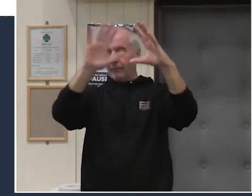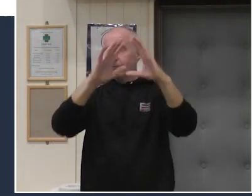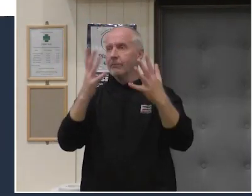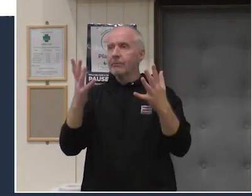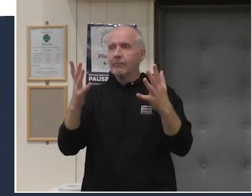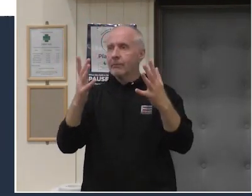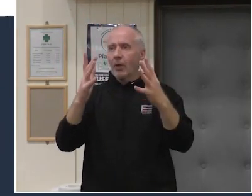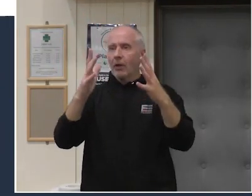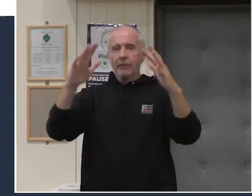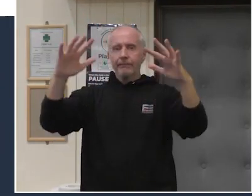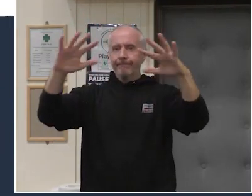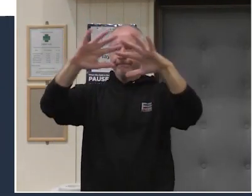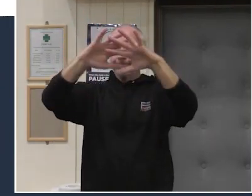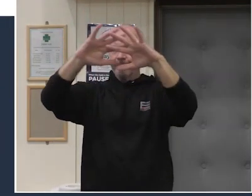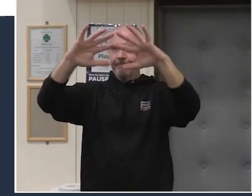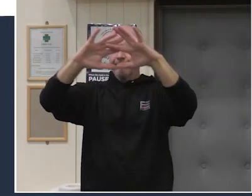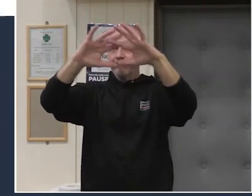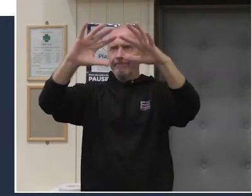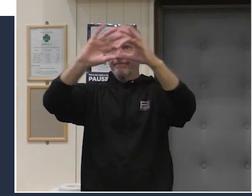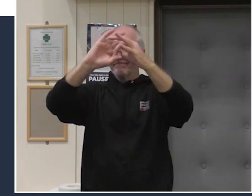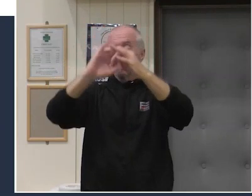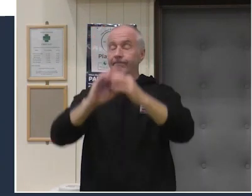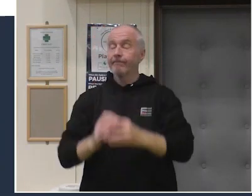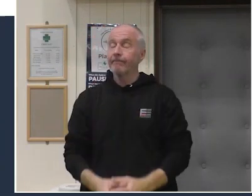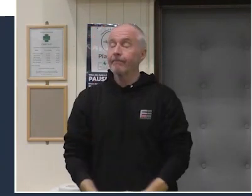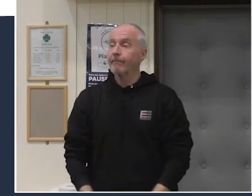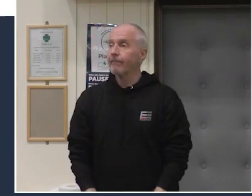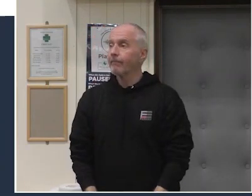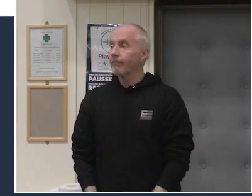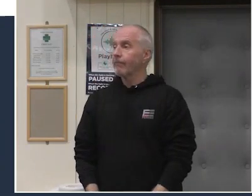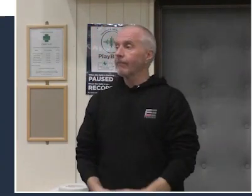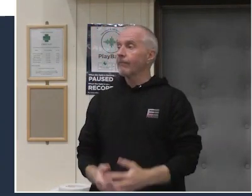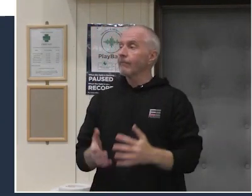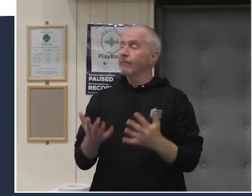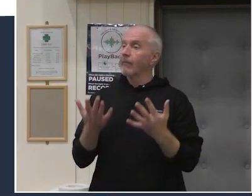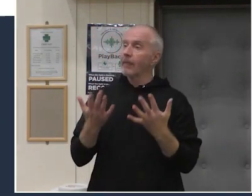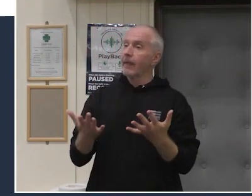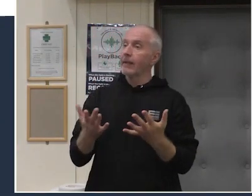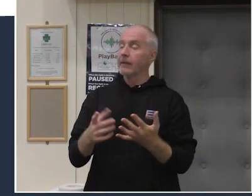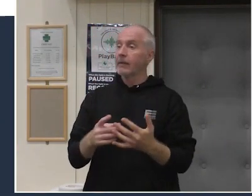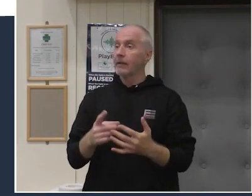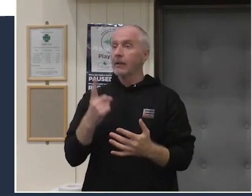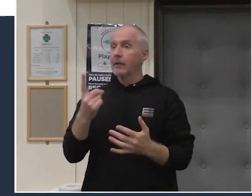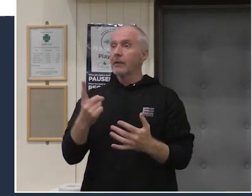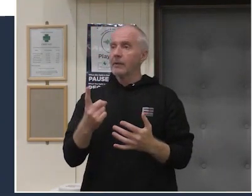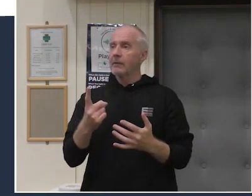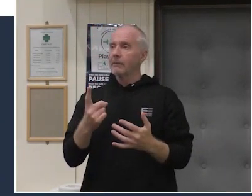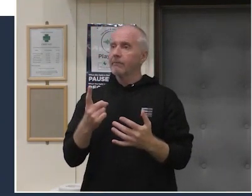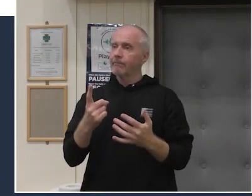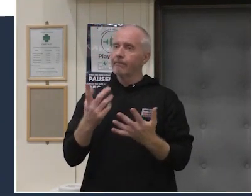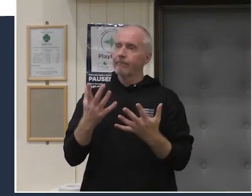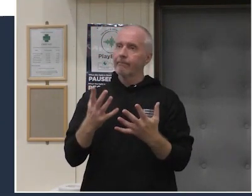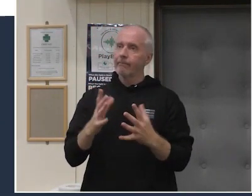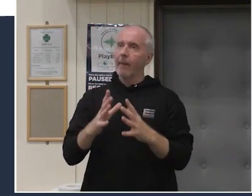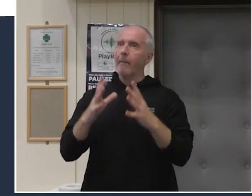interacting very well. And then we come on to one of the big killer sources,